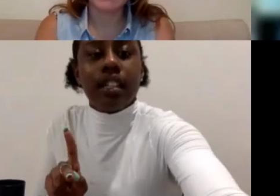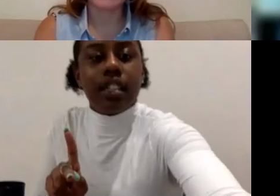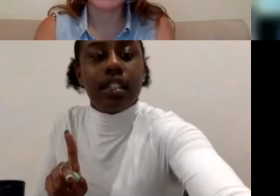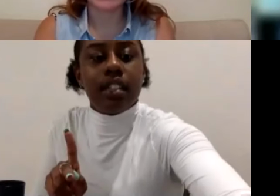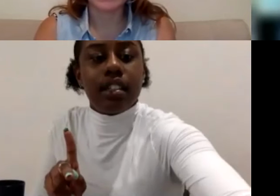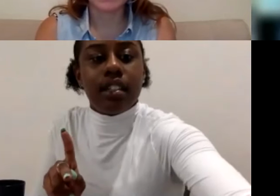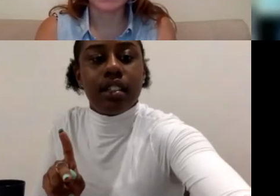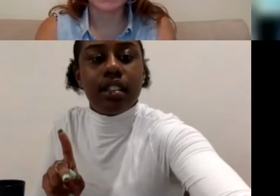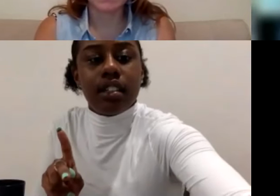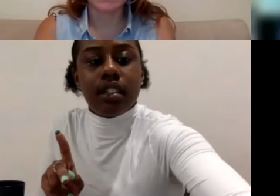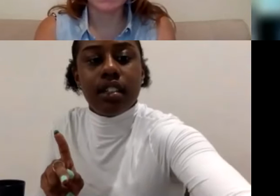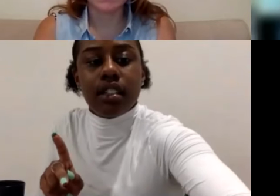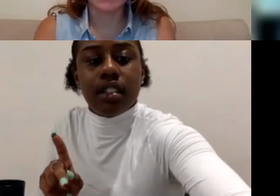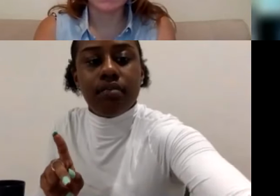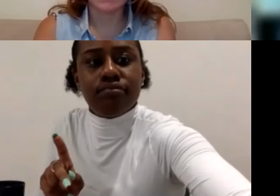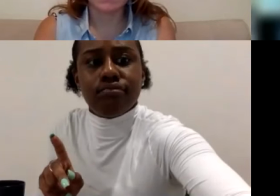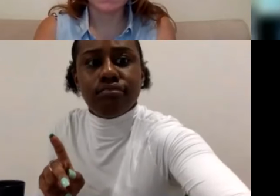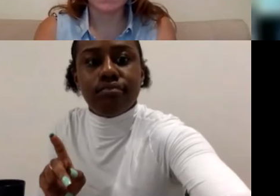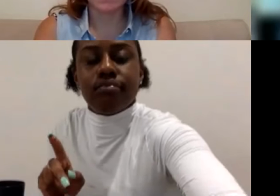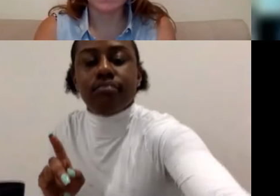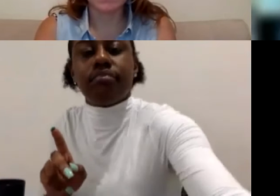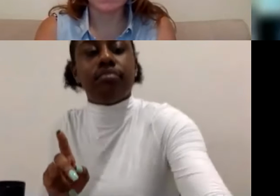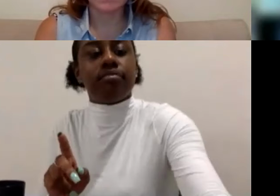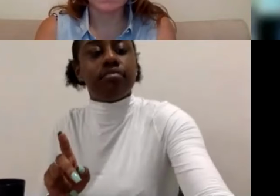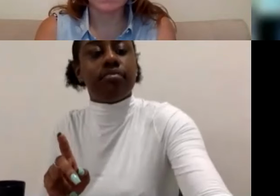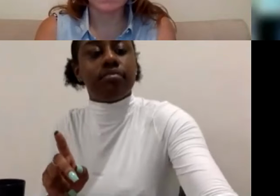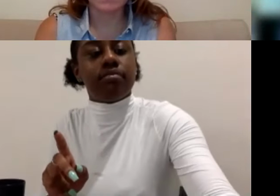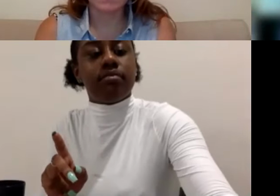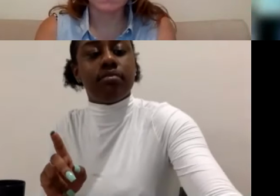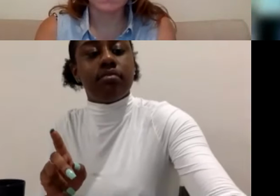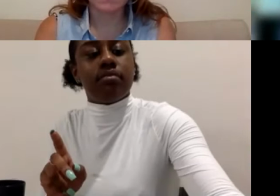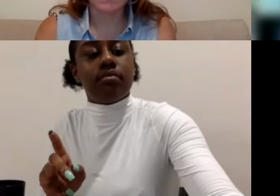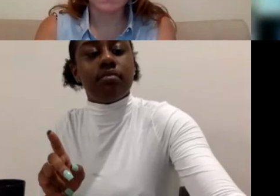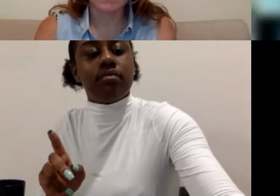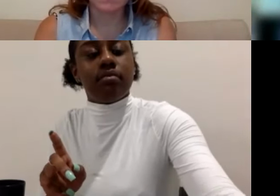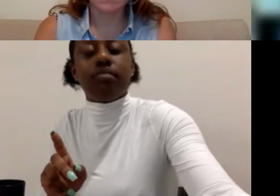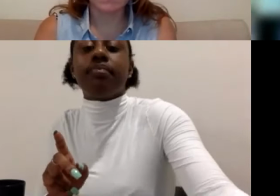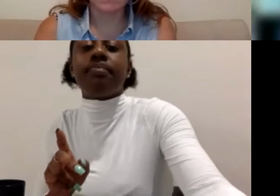and Dee is going to break us into groups.